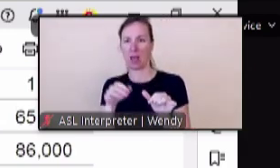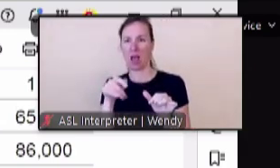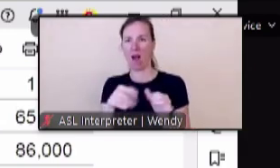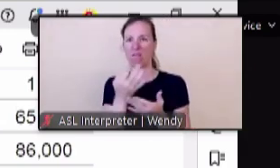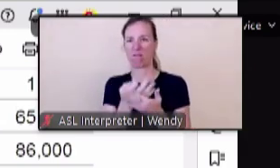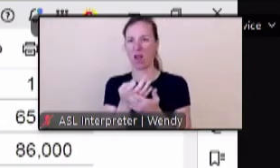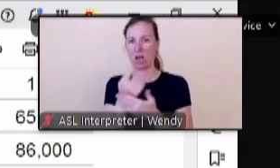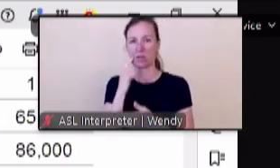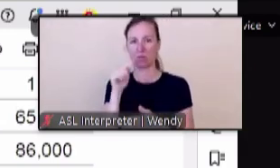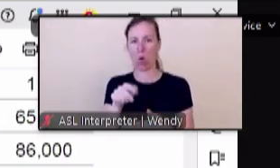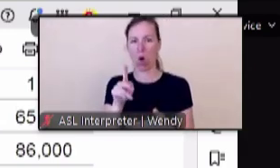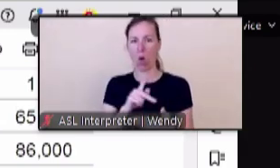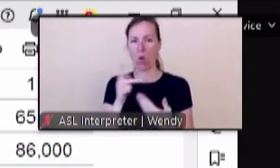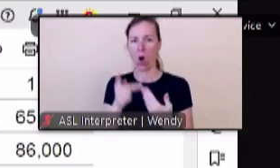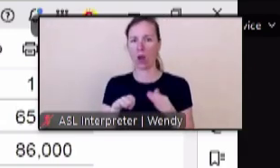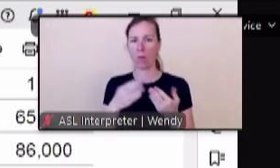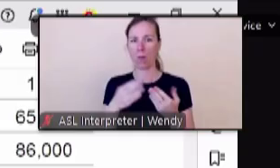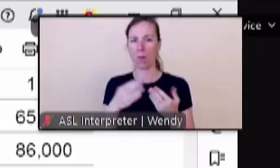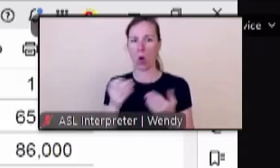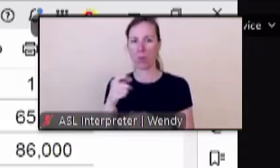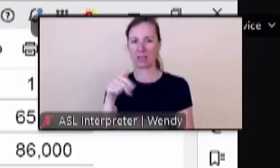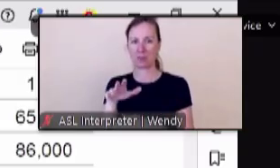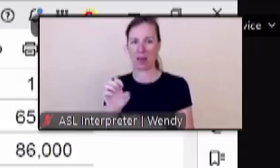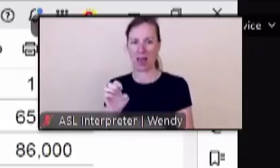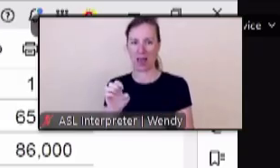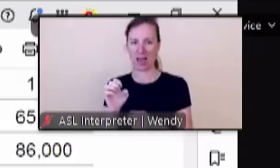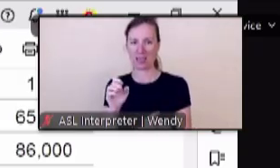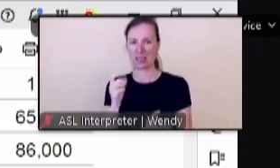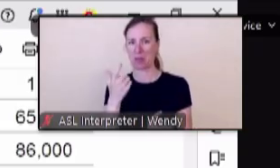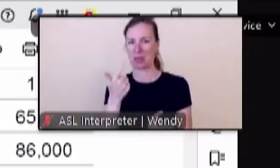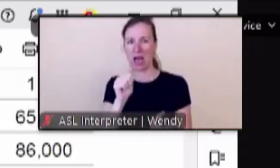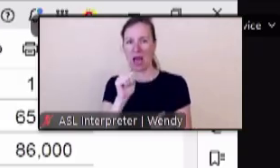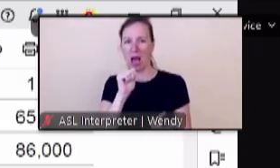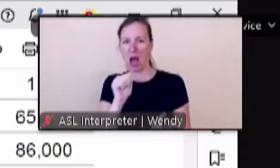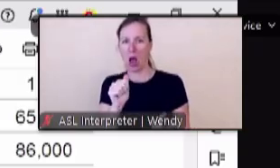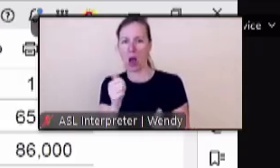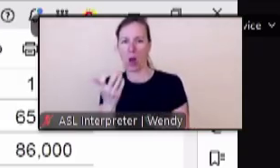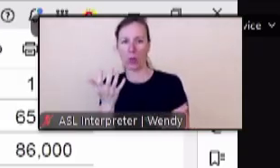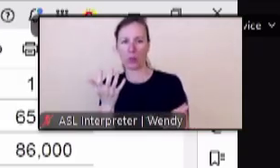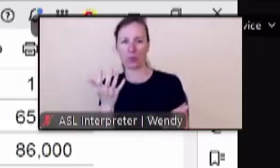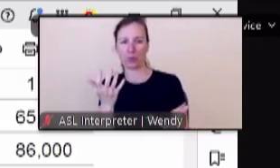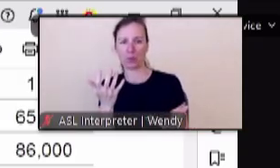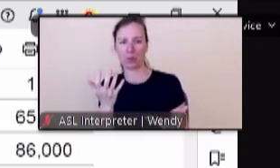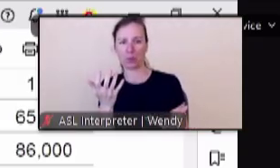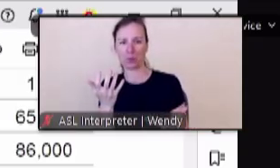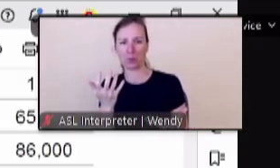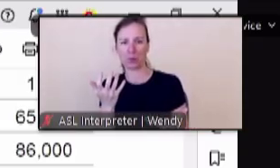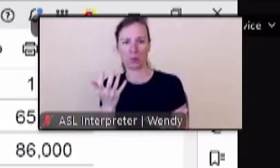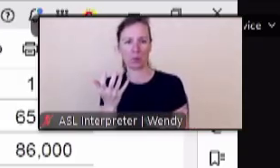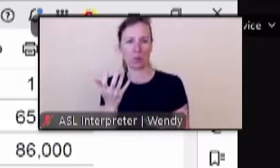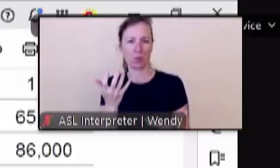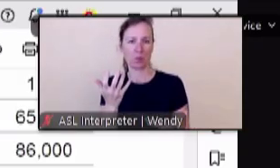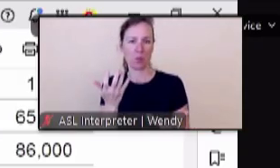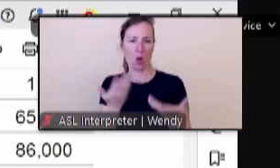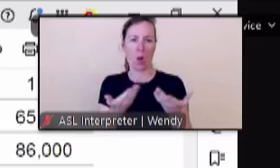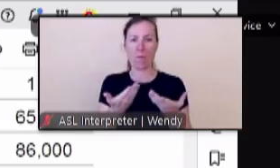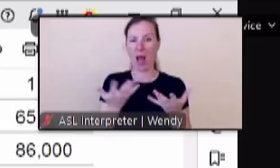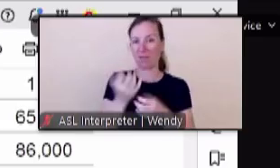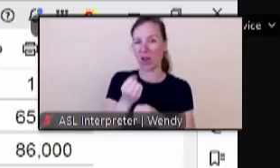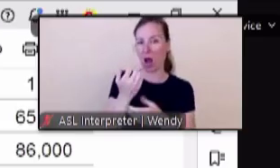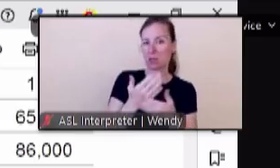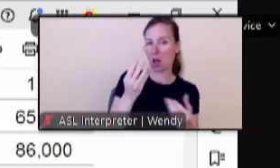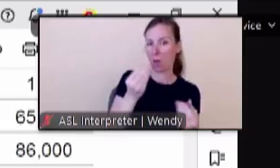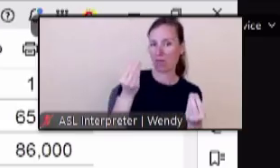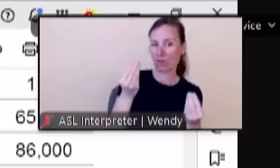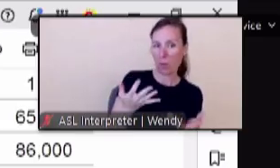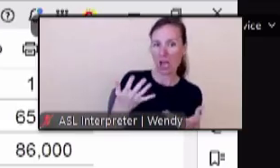gotten information that contradicts the fears or the belief that program open space funding will